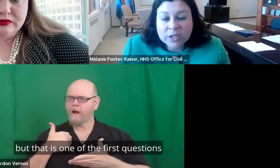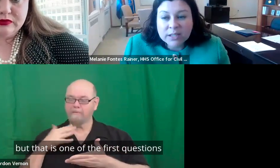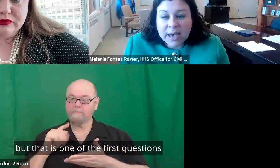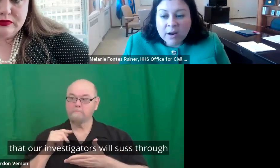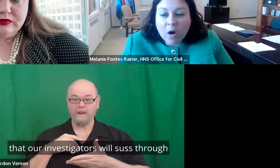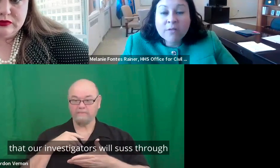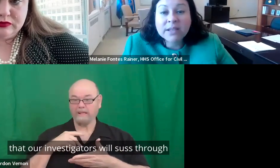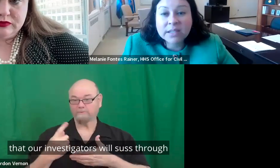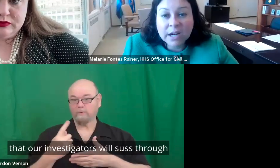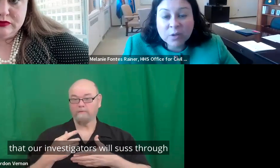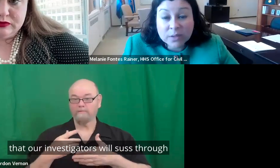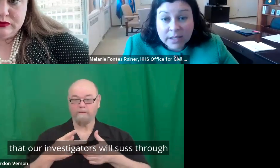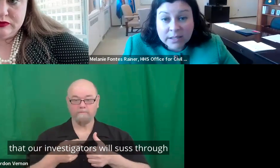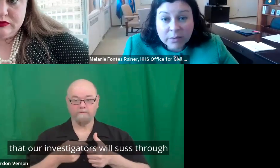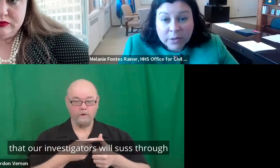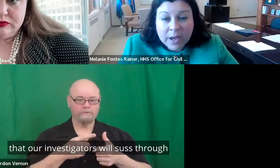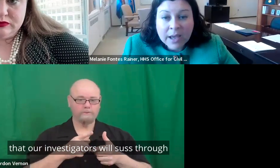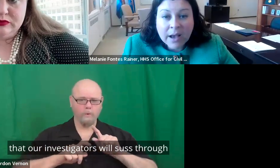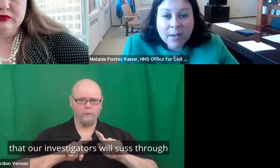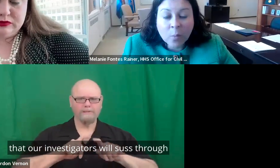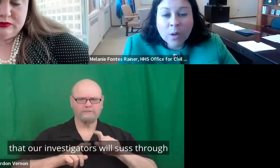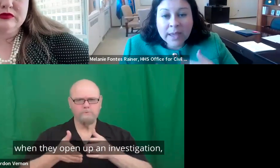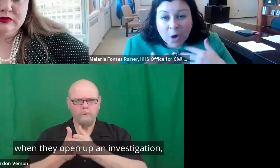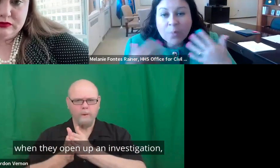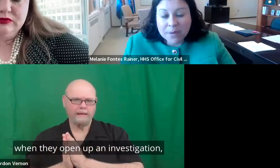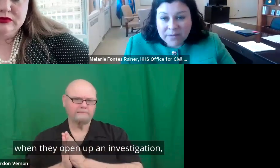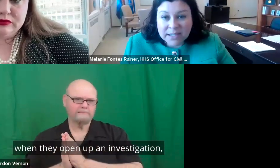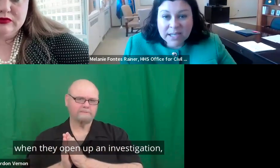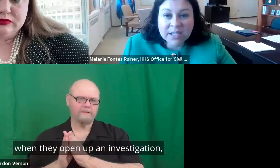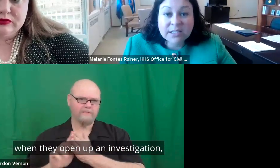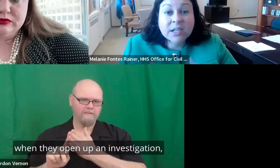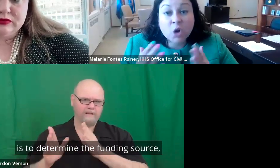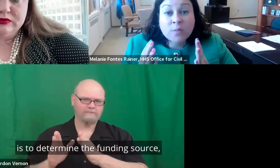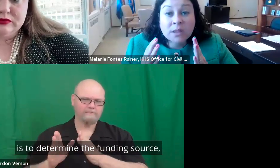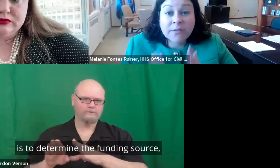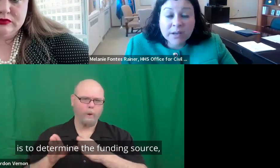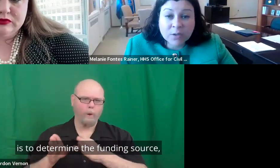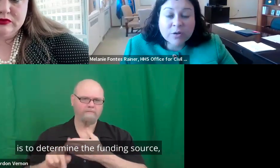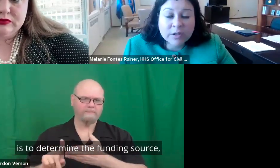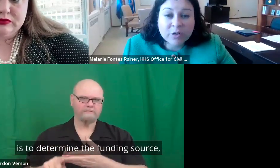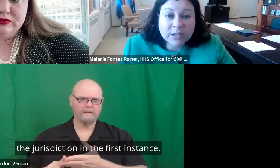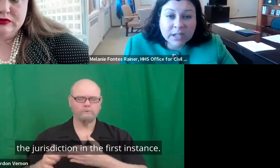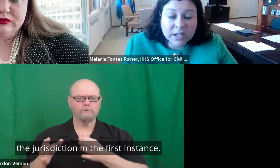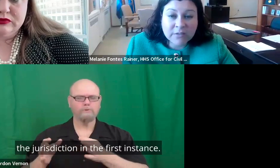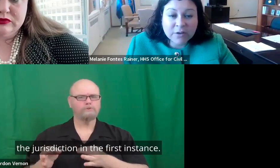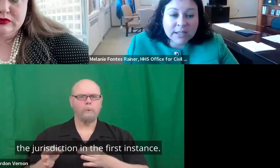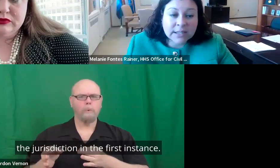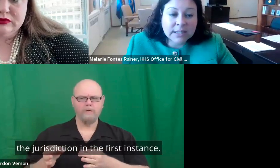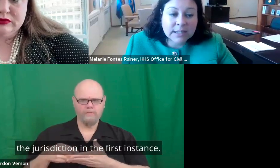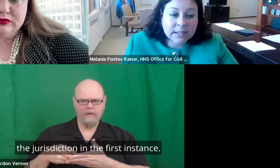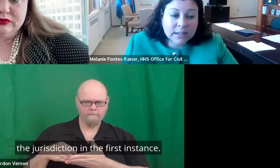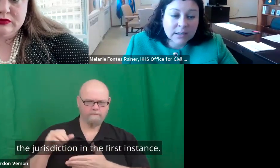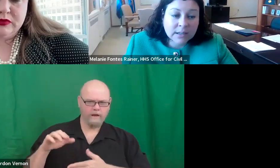first questions that our investigators will suss through when they open up an investigation, is to determine the funding source of the jurisdiction in the